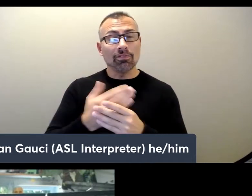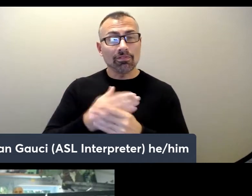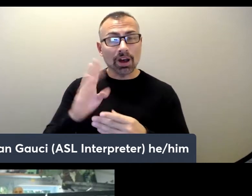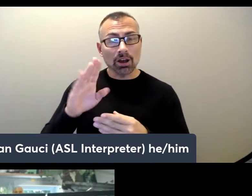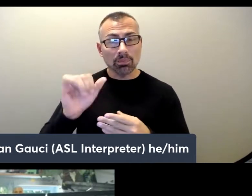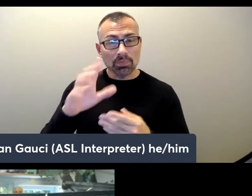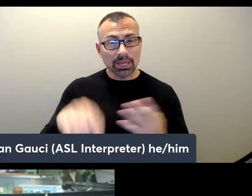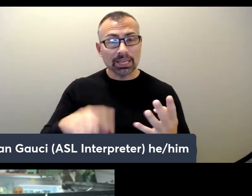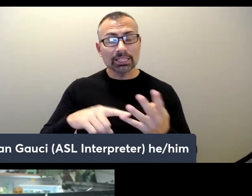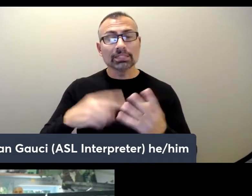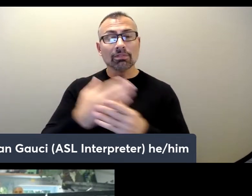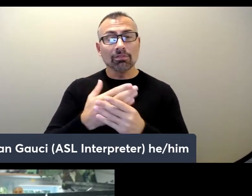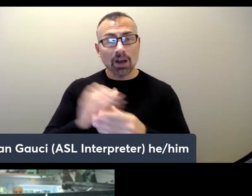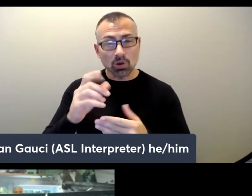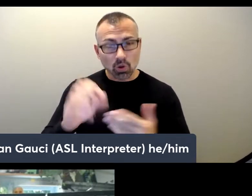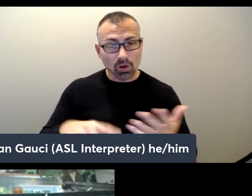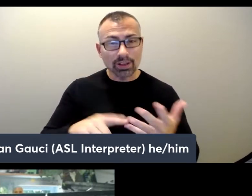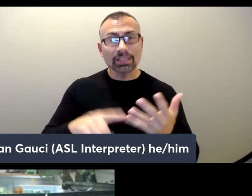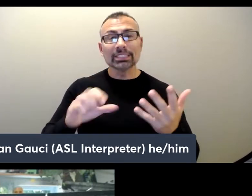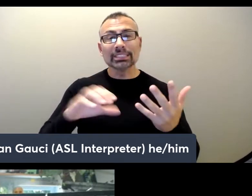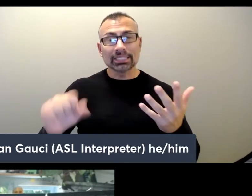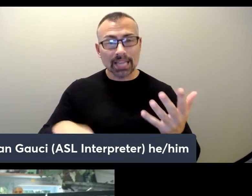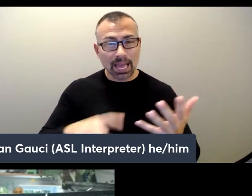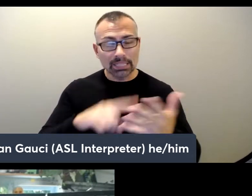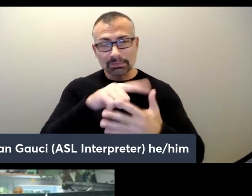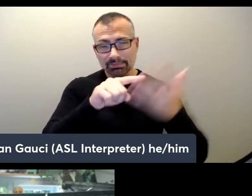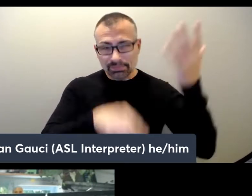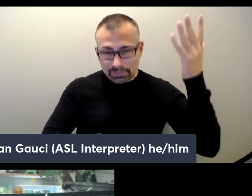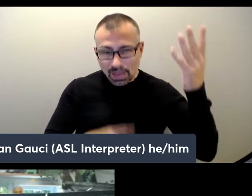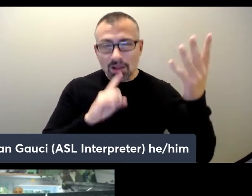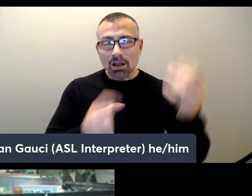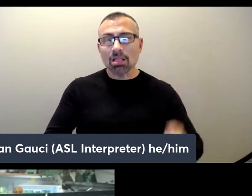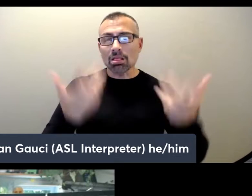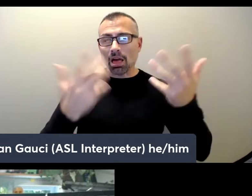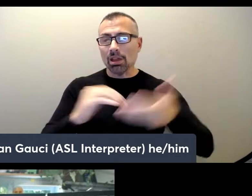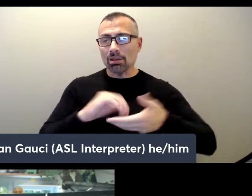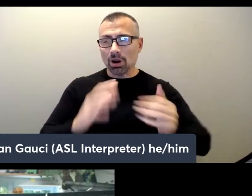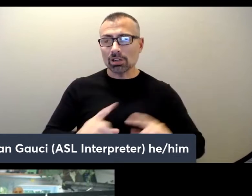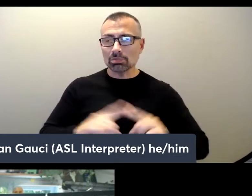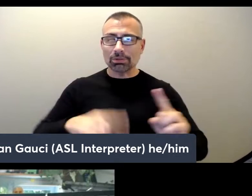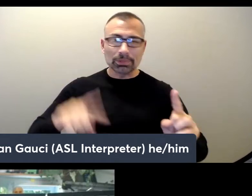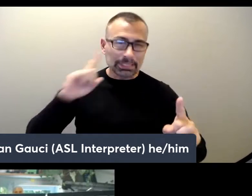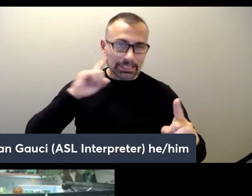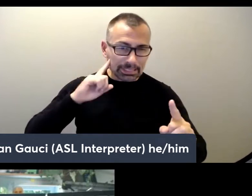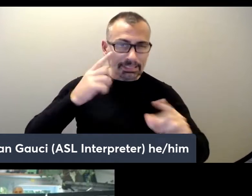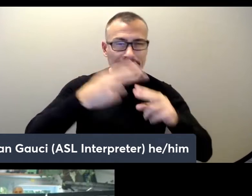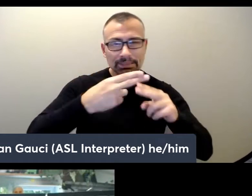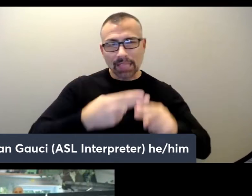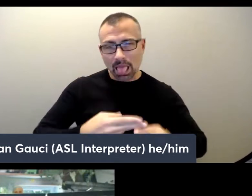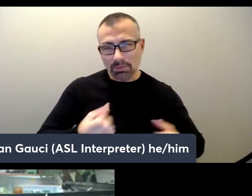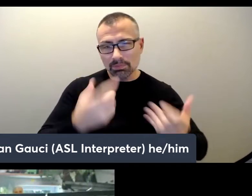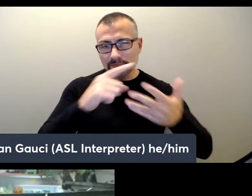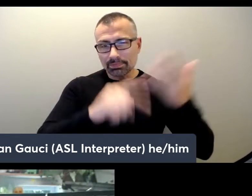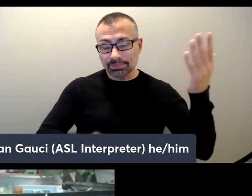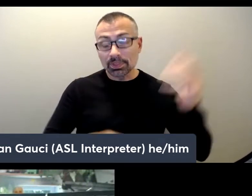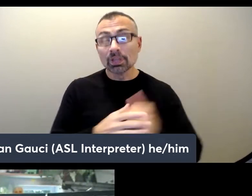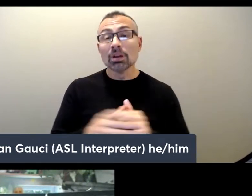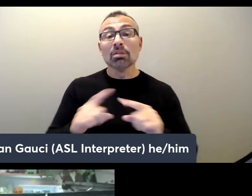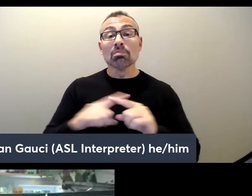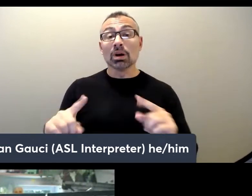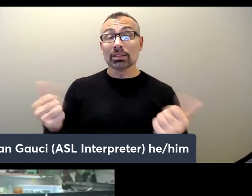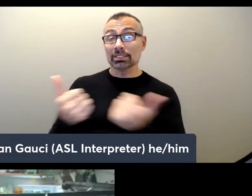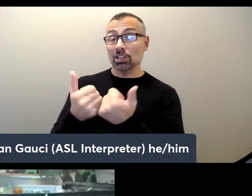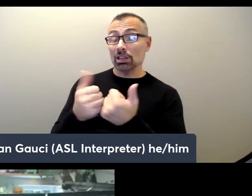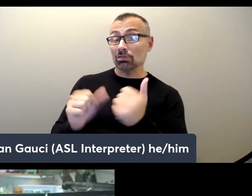Storage, the list goes on and on, right? There's so many partners out there, and these are the ones we hear a lot from our partners. But there's also a challenge to developers that's